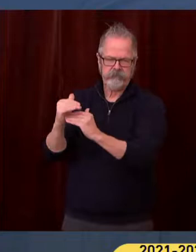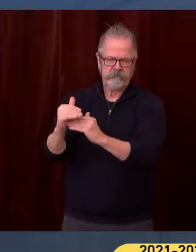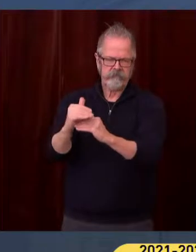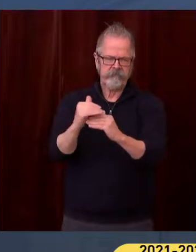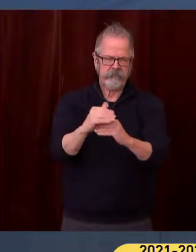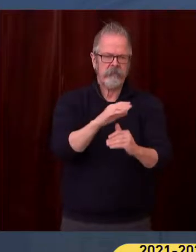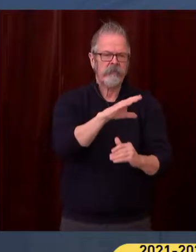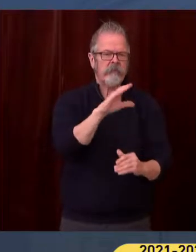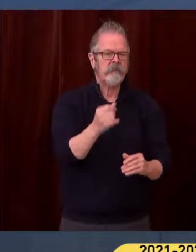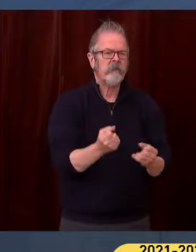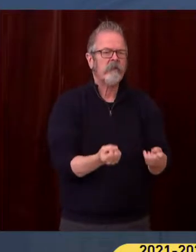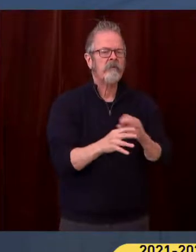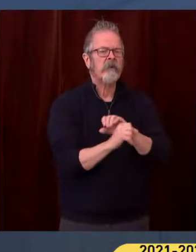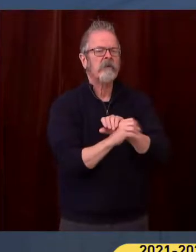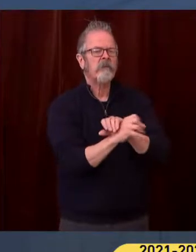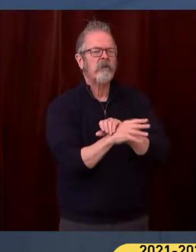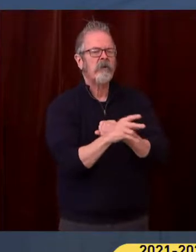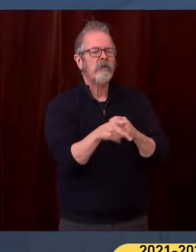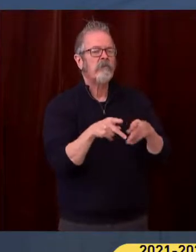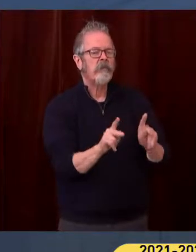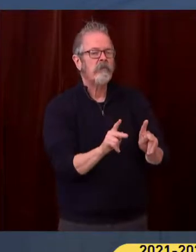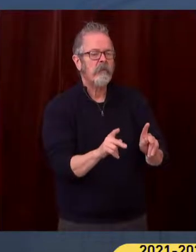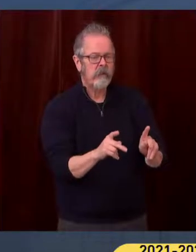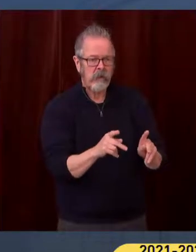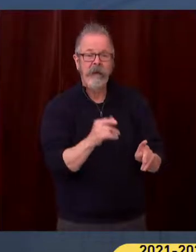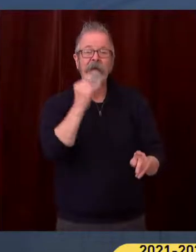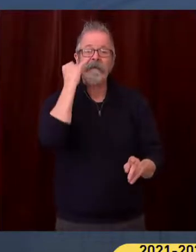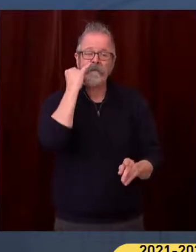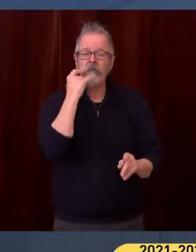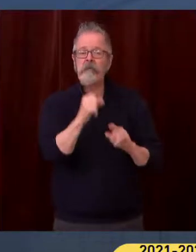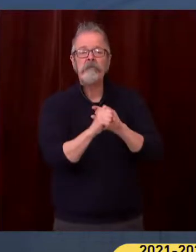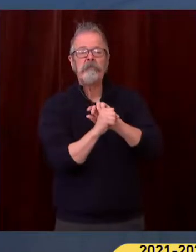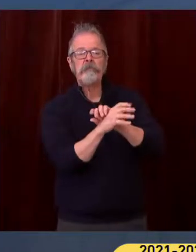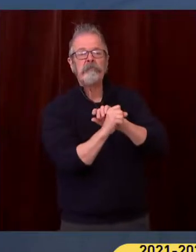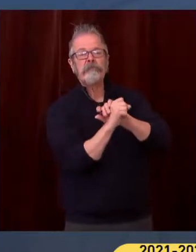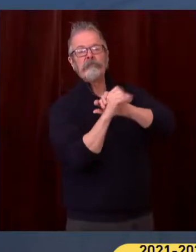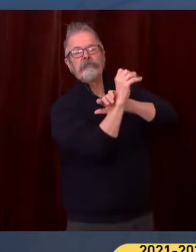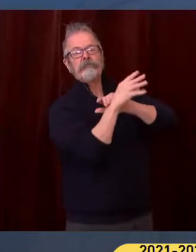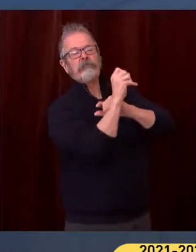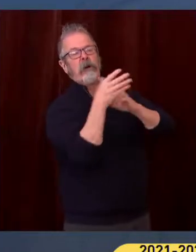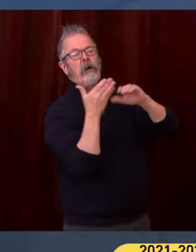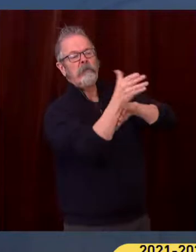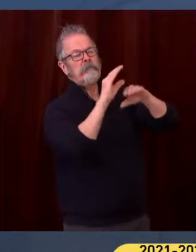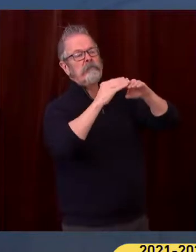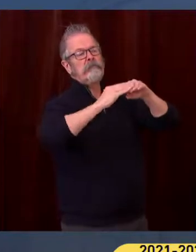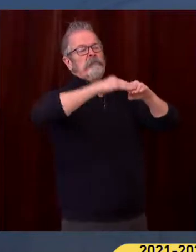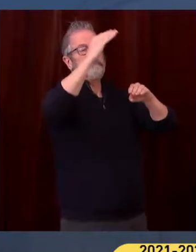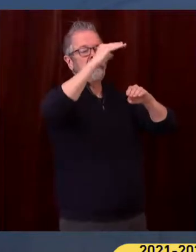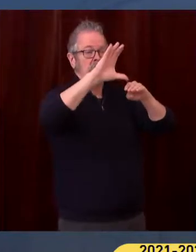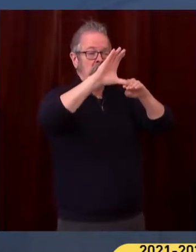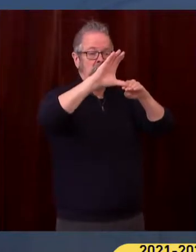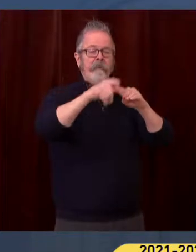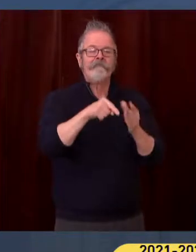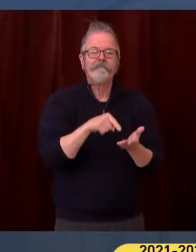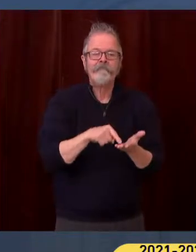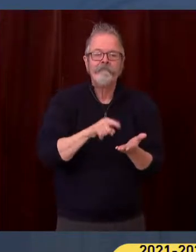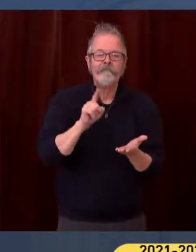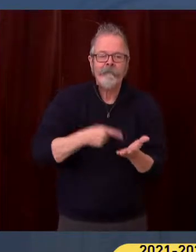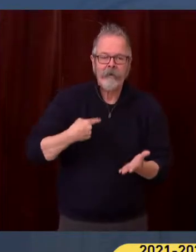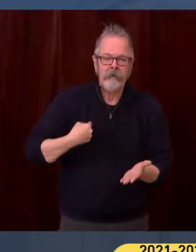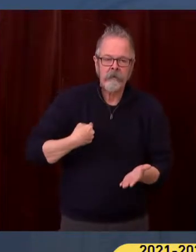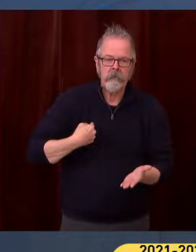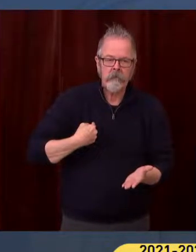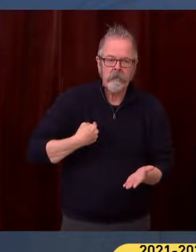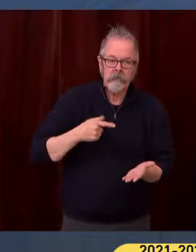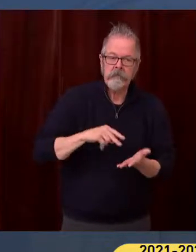emissions allowances will fund critical green infrastructure, putting people to work. I will fund climate